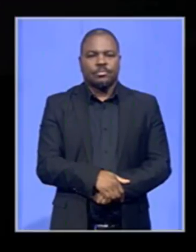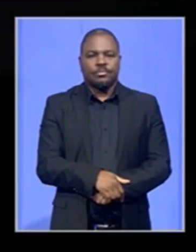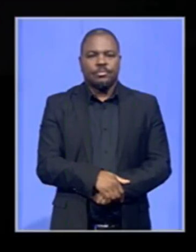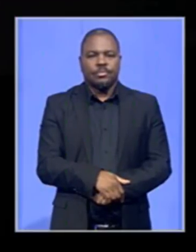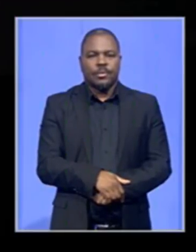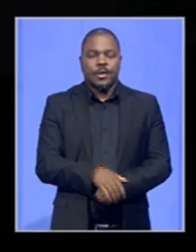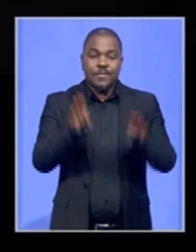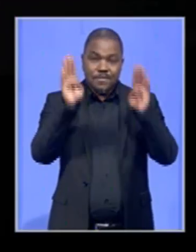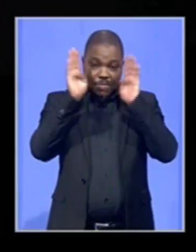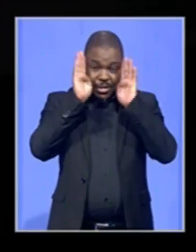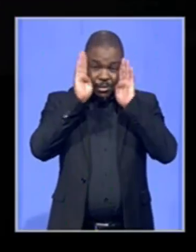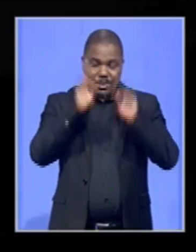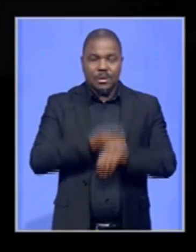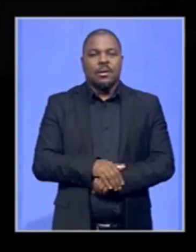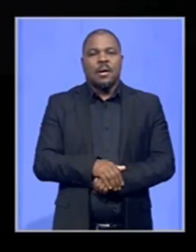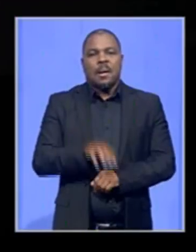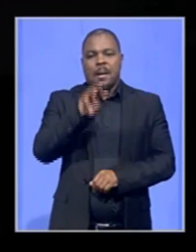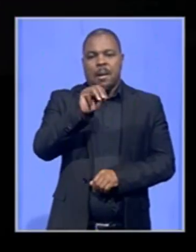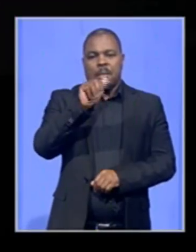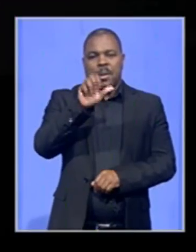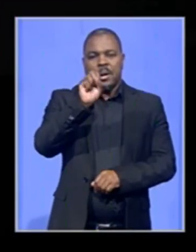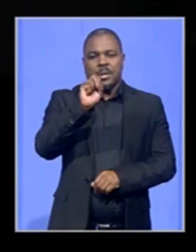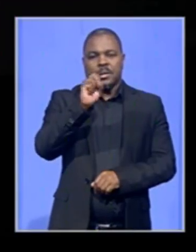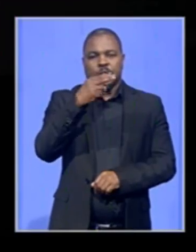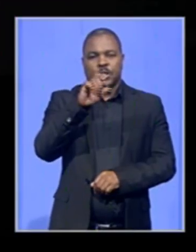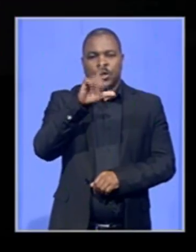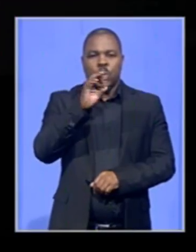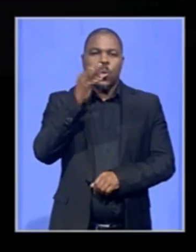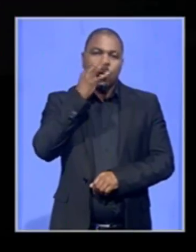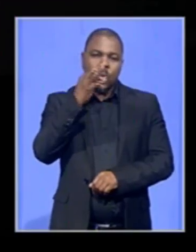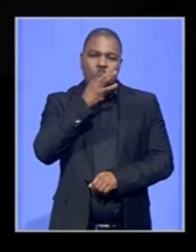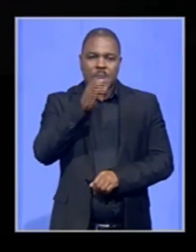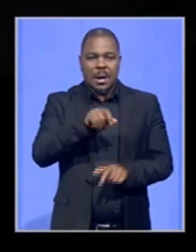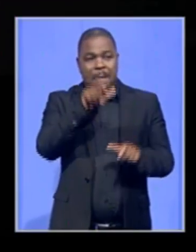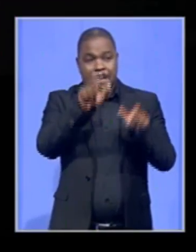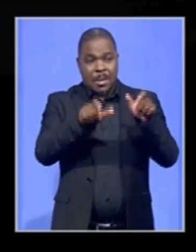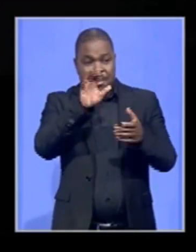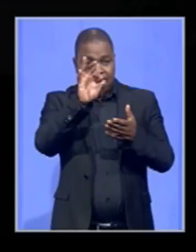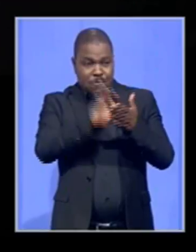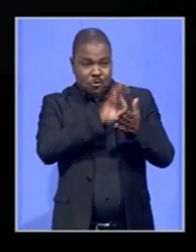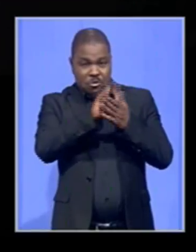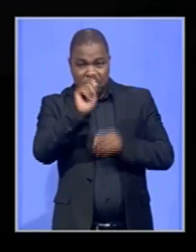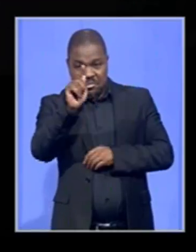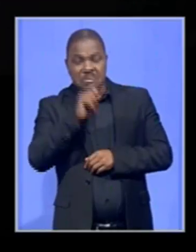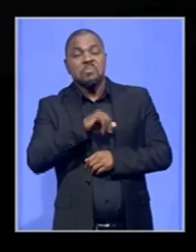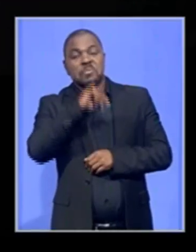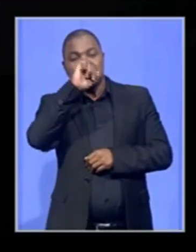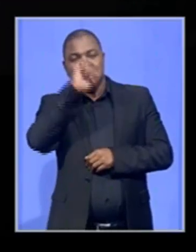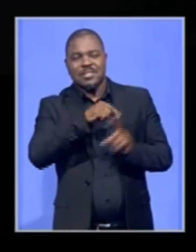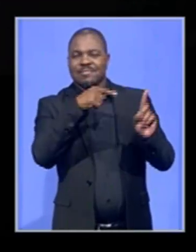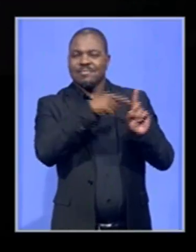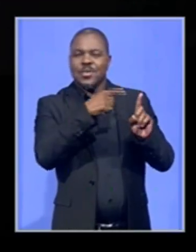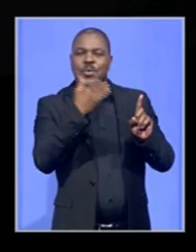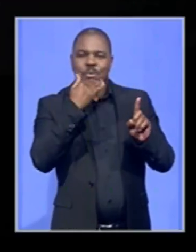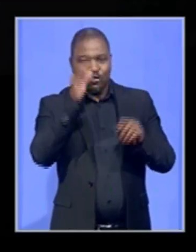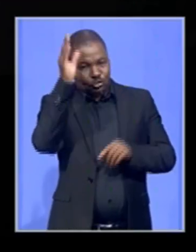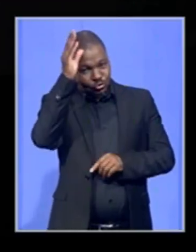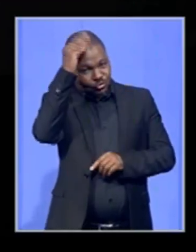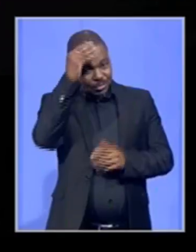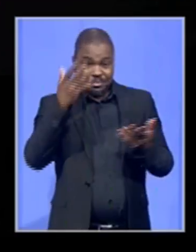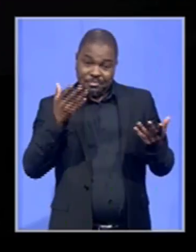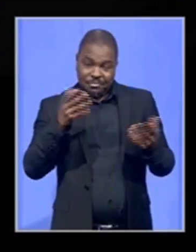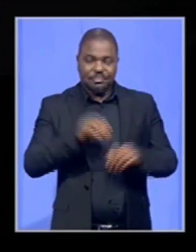Letlakaleng la Facebook, Ana Mashilo o re go ra gore bakgethi ba na le kgatlhego e ntšhi ka pušo ya Donald Trump.